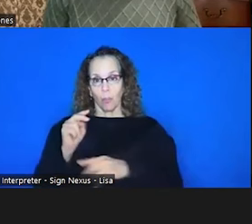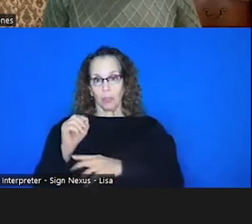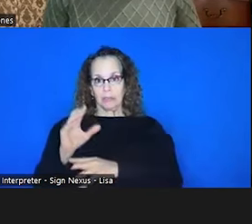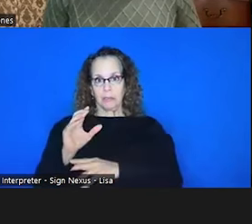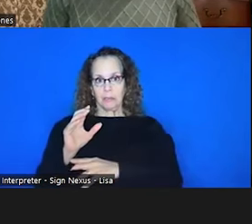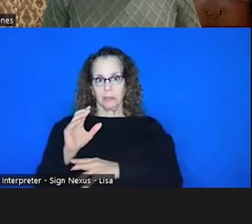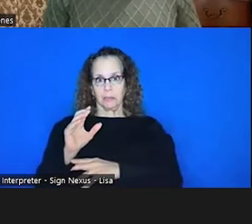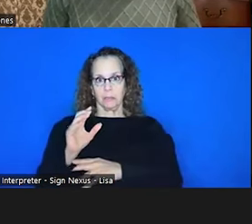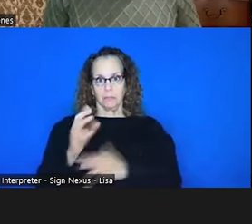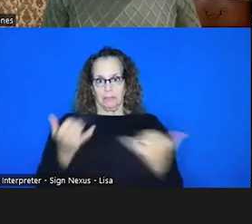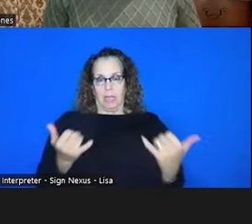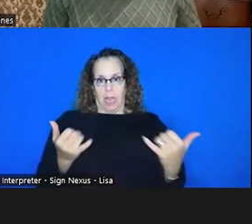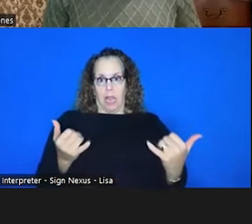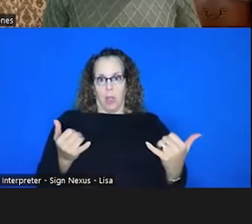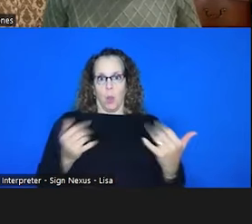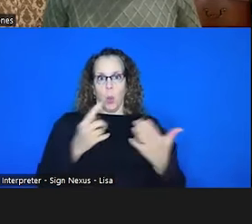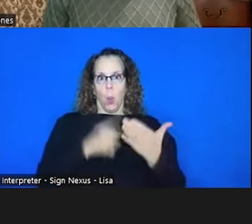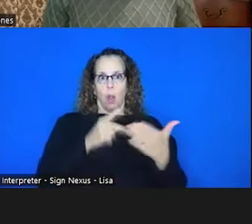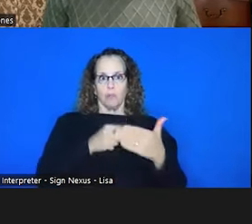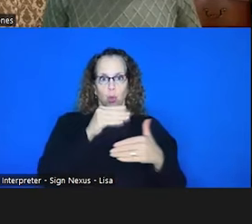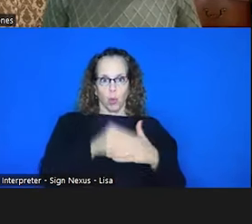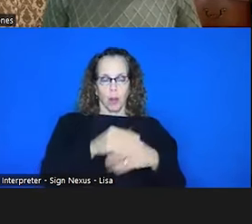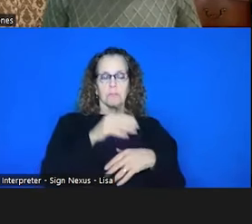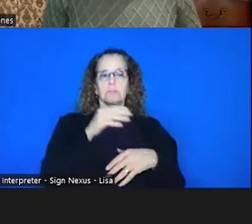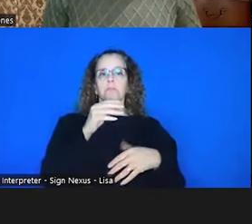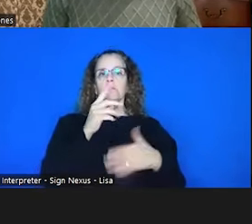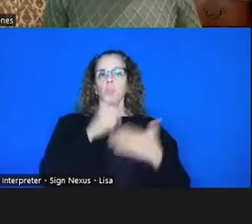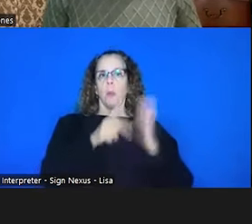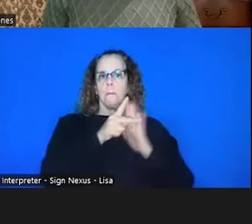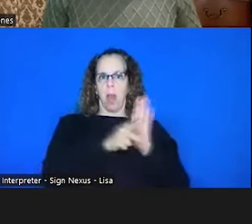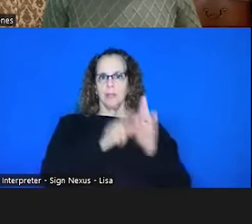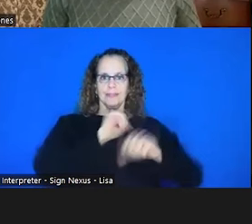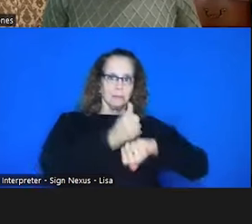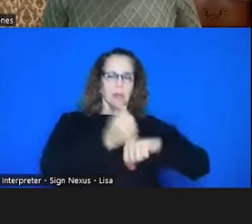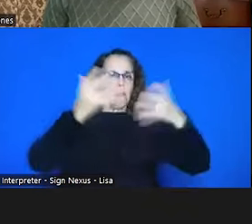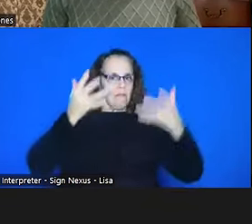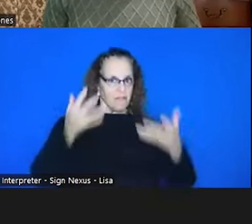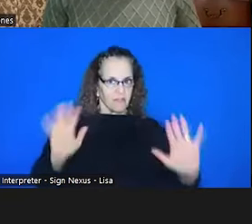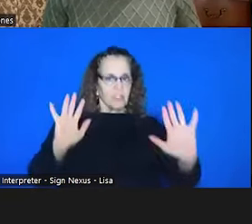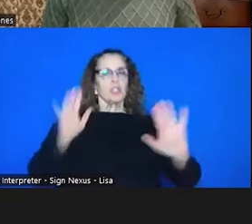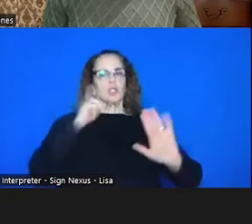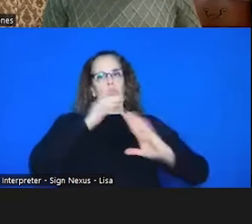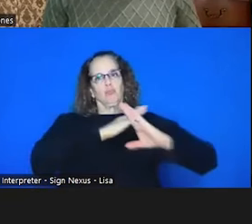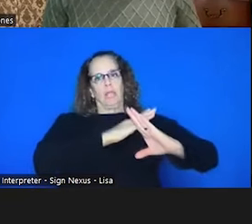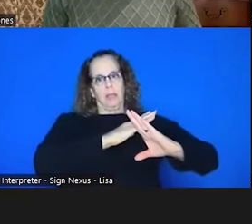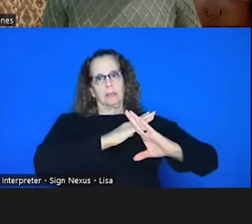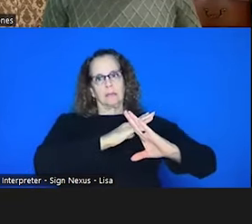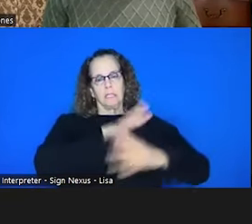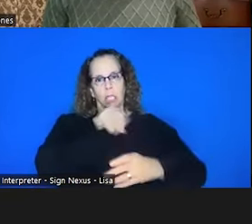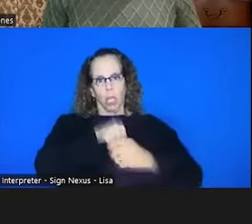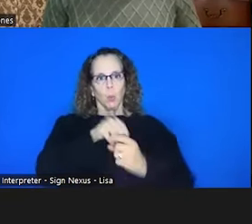and programs that do currently exist to protect and support trans and gender expansive communities, which include specialized